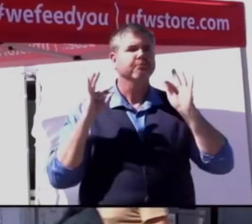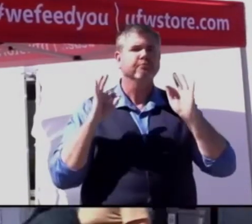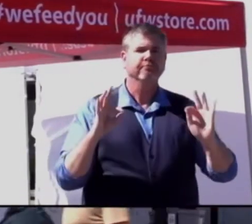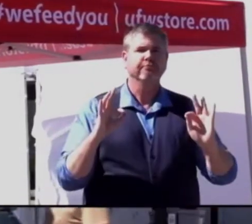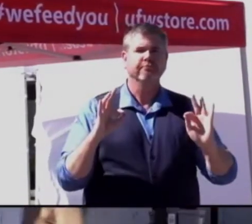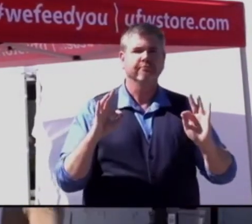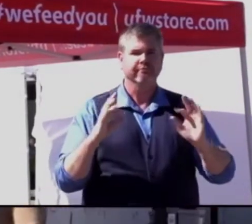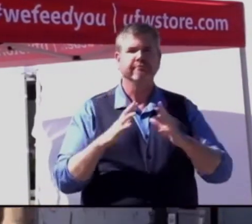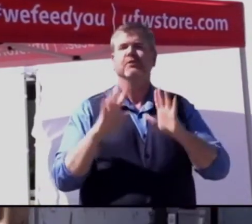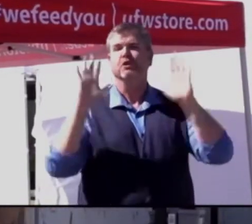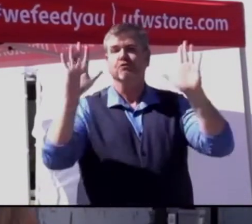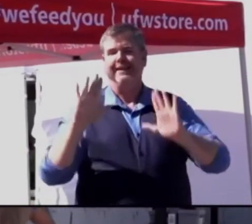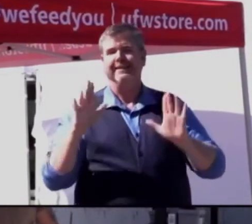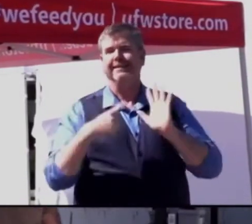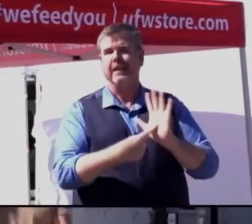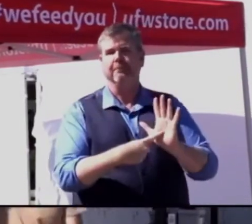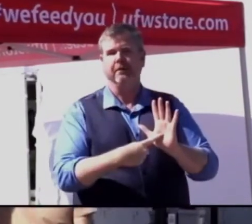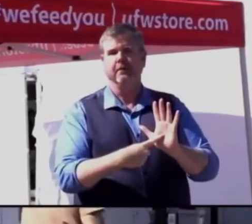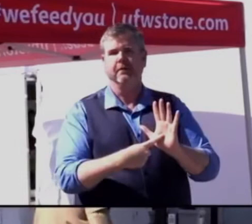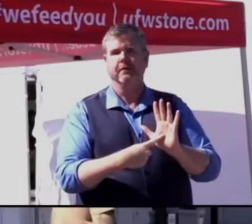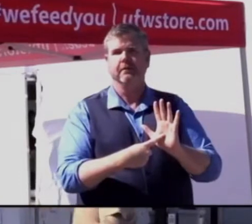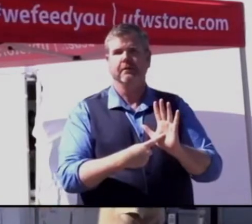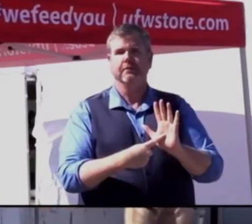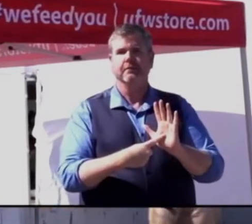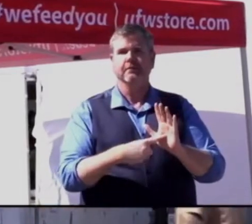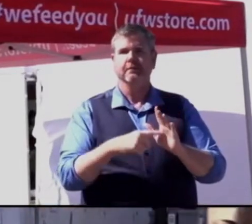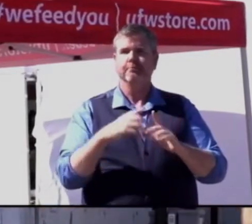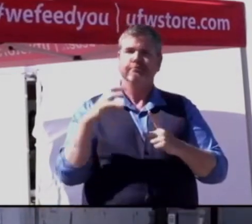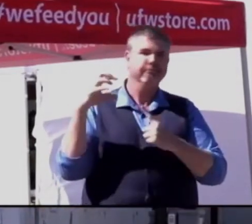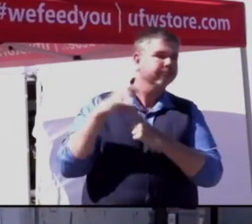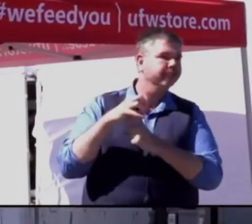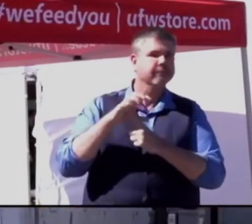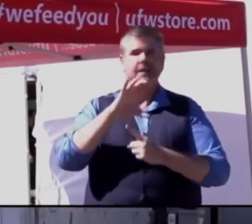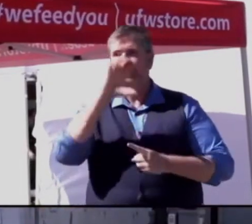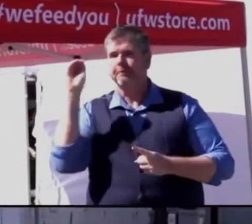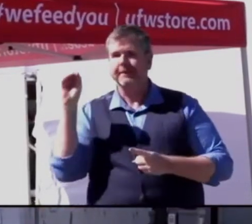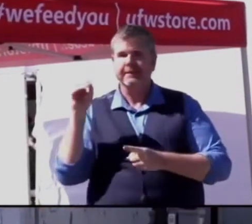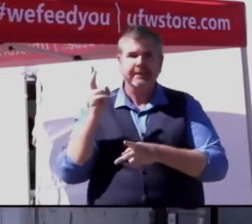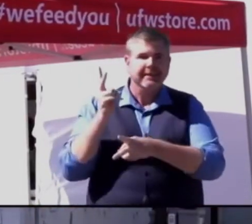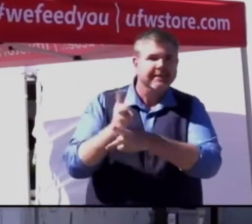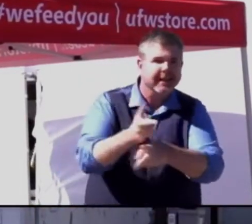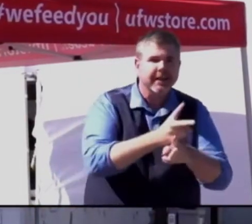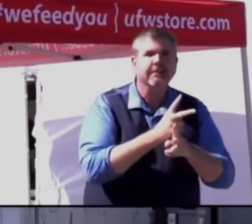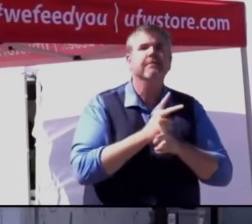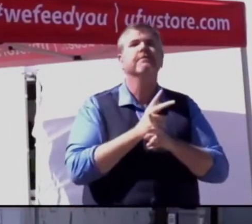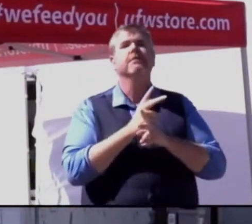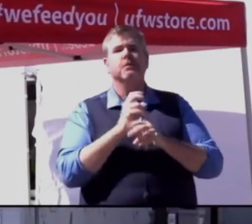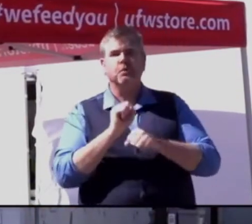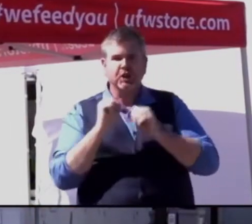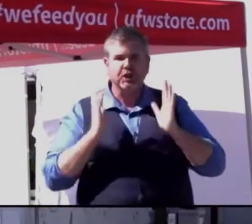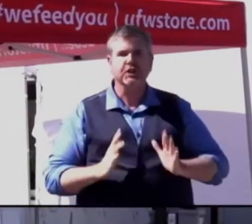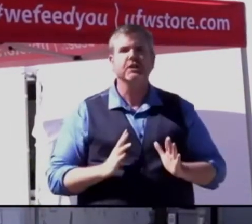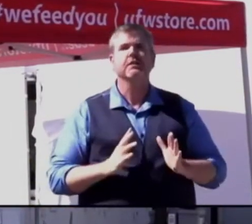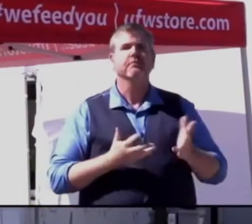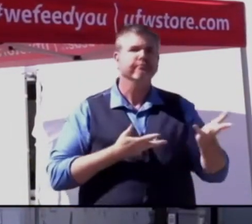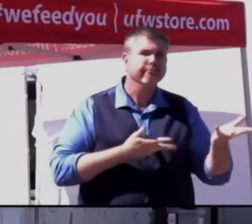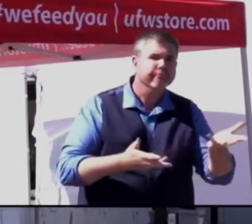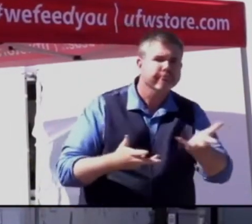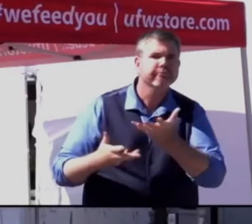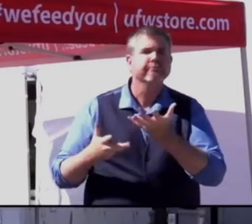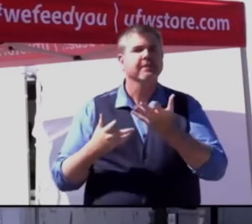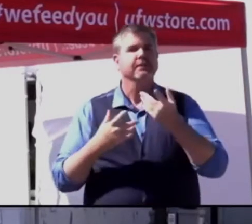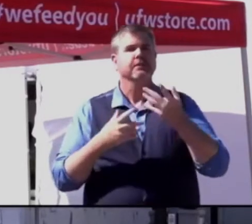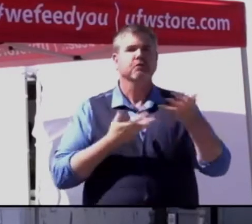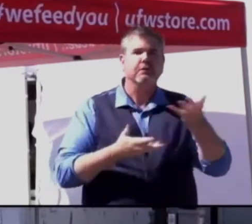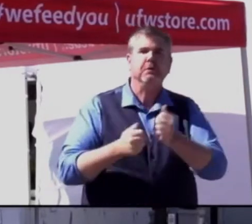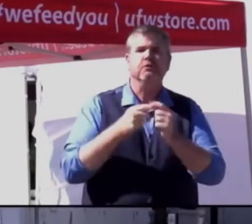exemplary company that treats its workers with dignity and respect every single day. So I just want to express